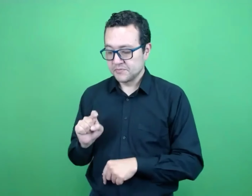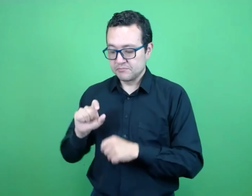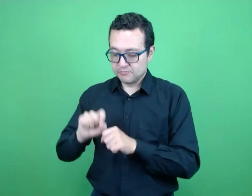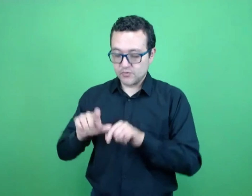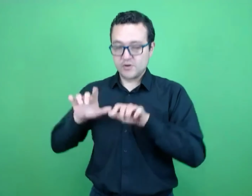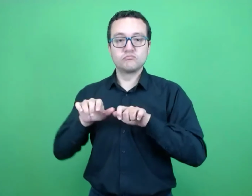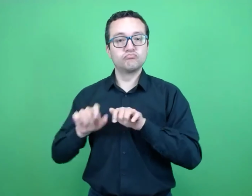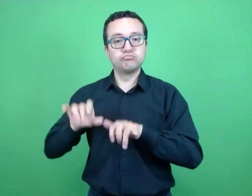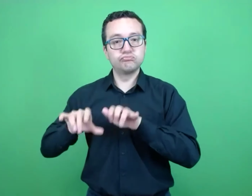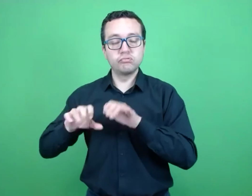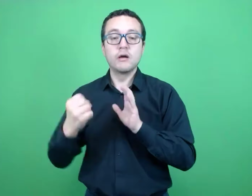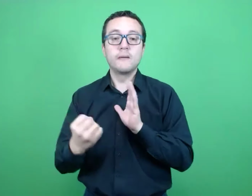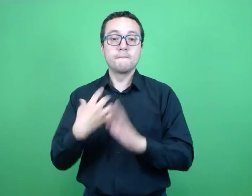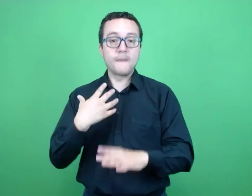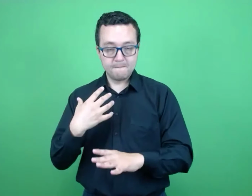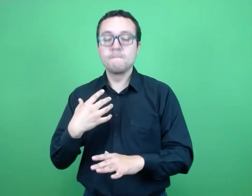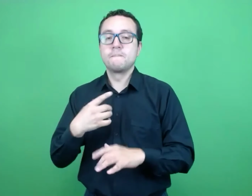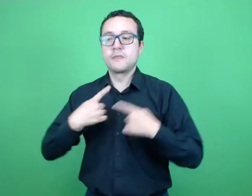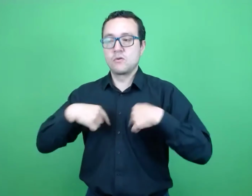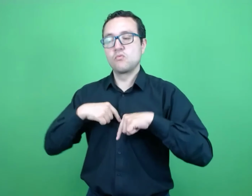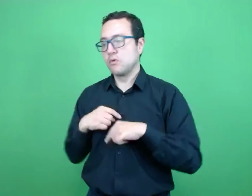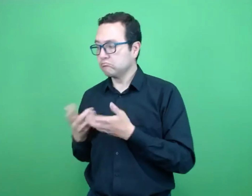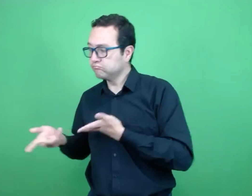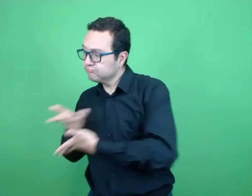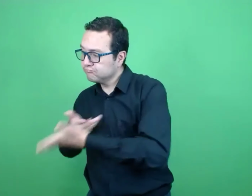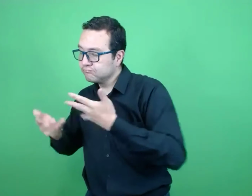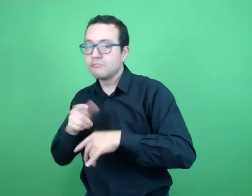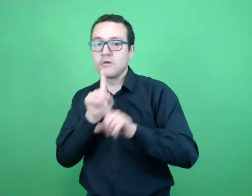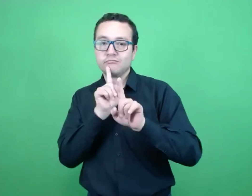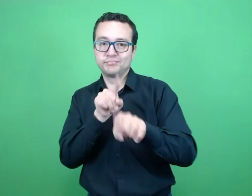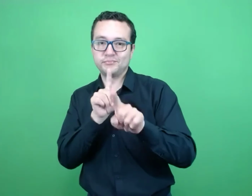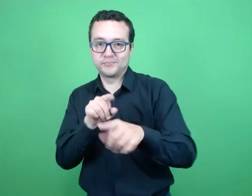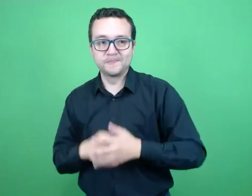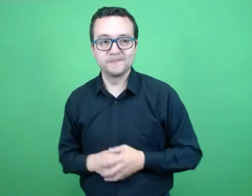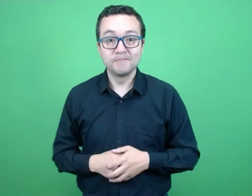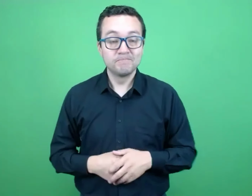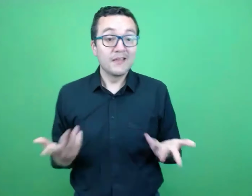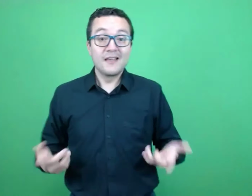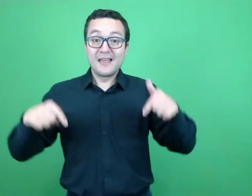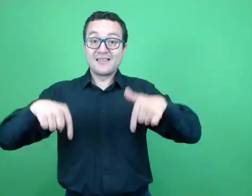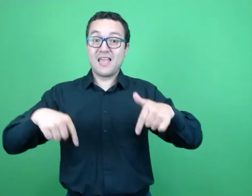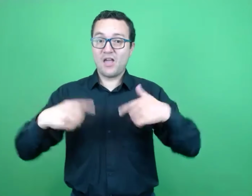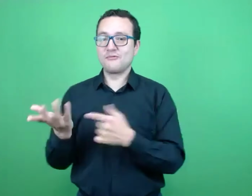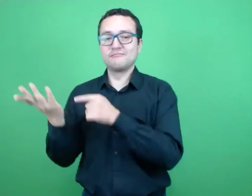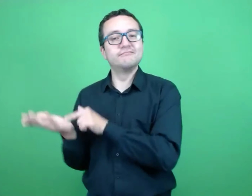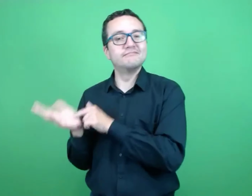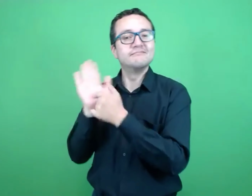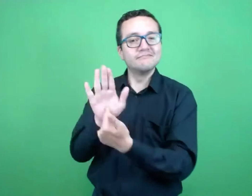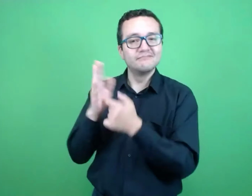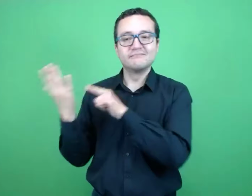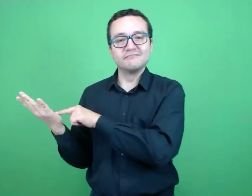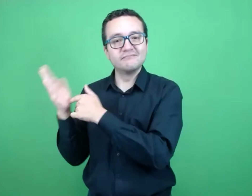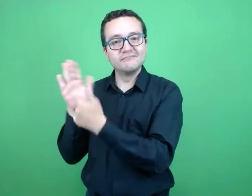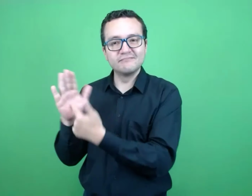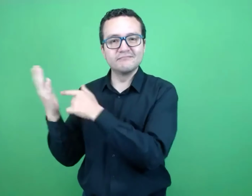someone that most people, if you worked on Global Disability Summit so far, are already familiar with. And it is Greta, who